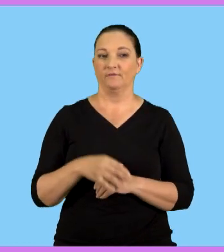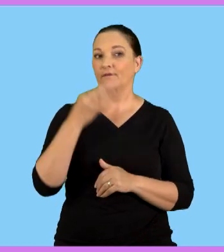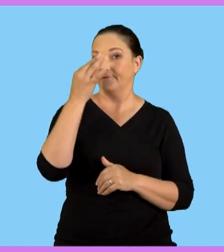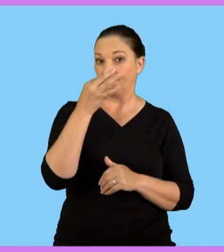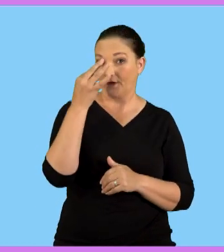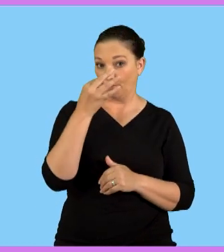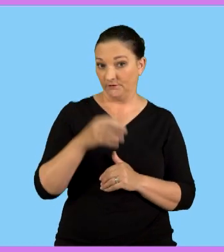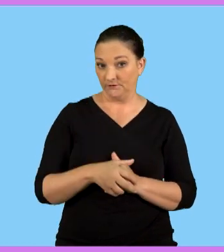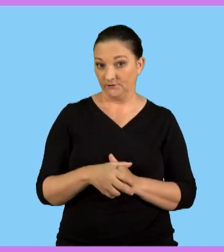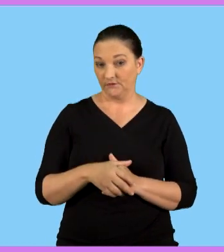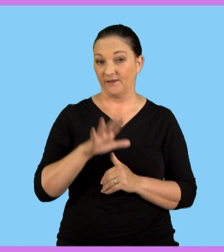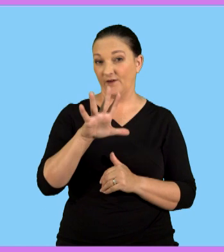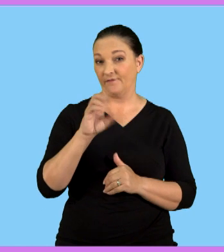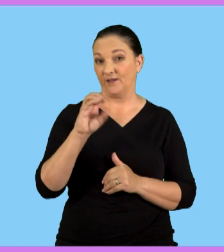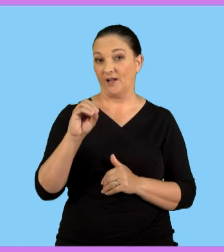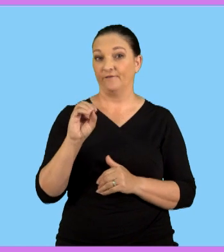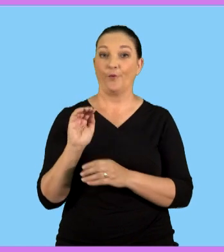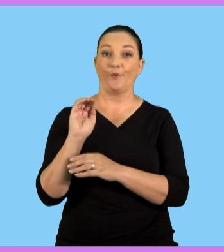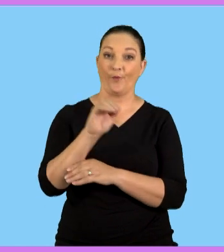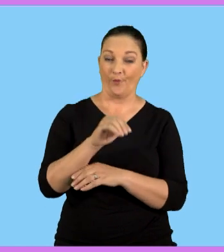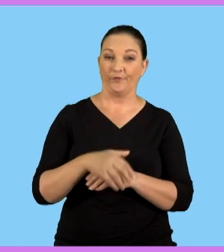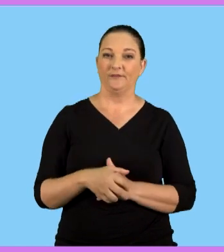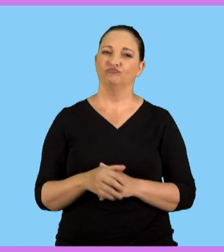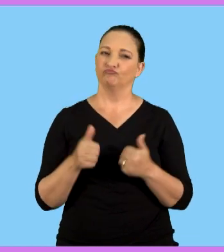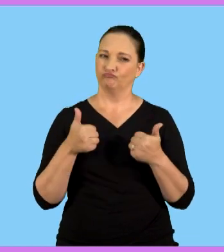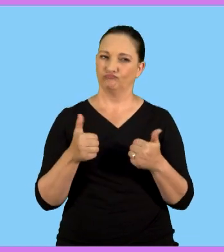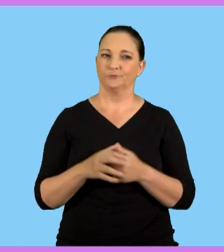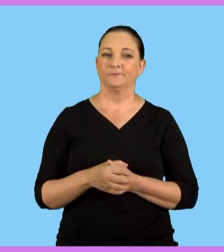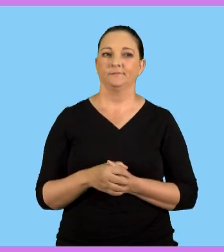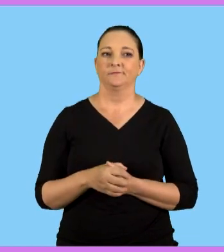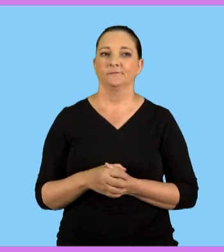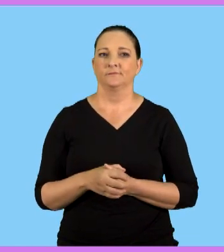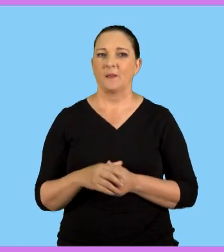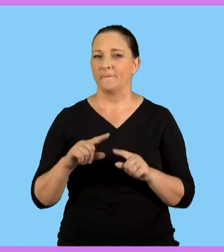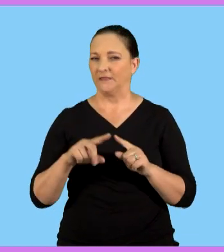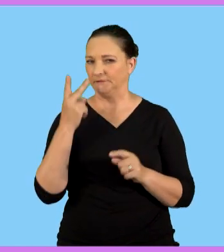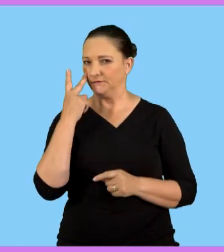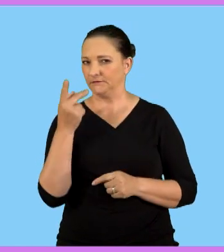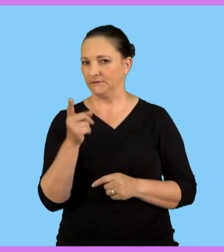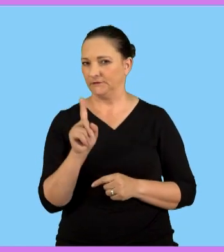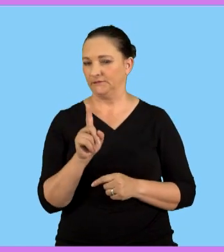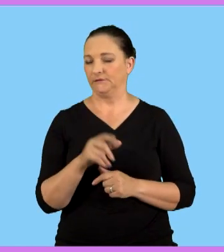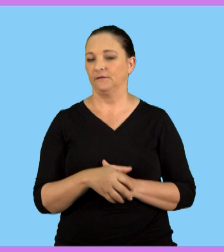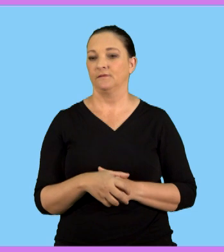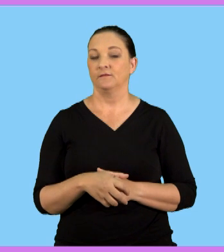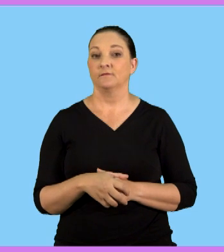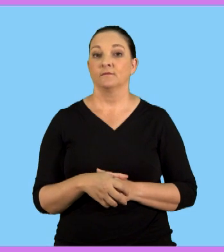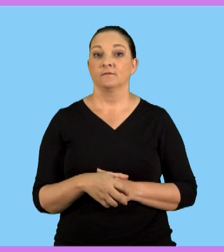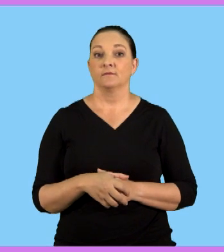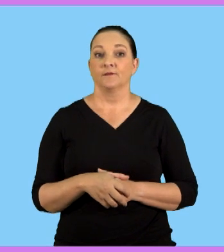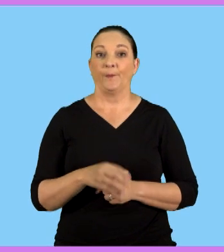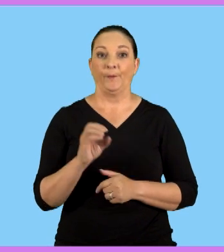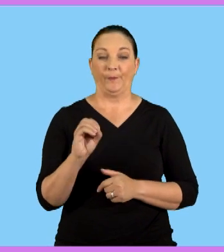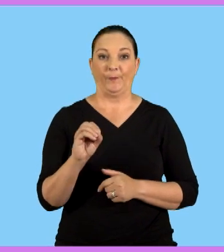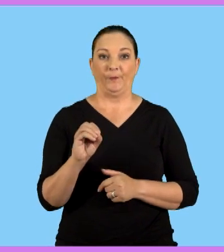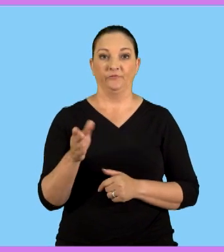Flowers, 500 Rand plus. Good thing. Now look at the next one. This is